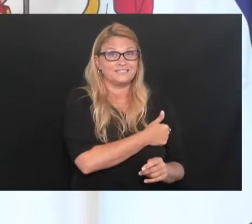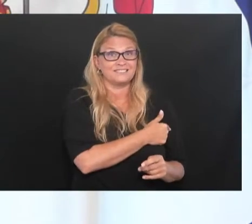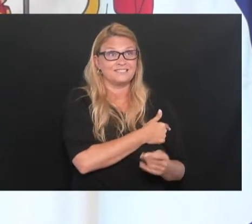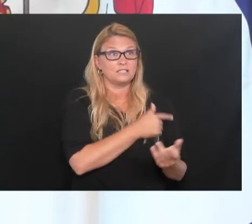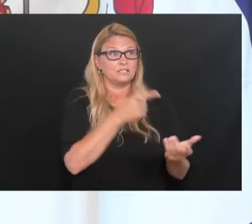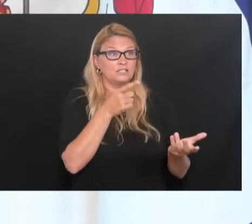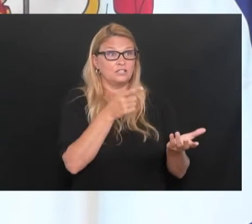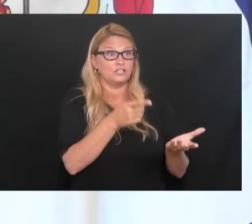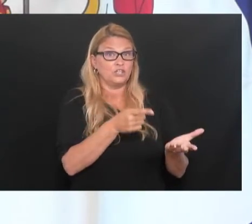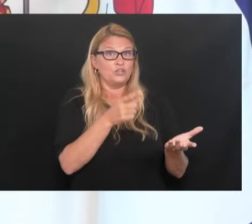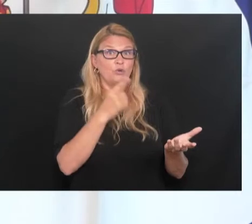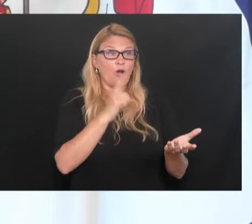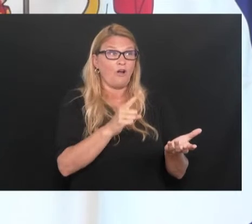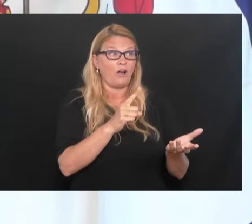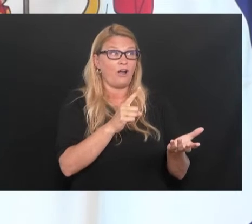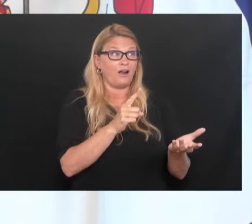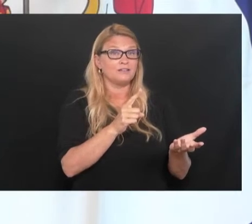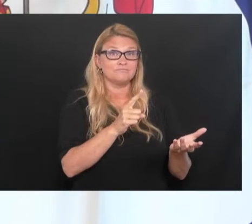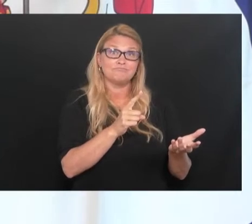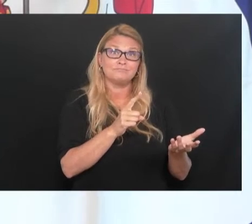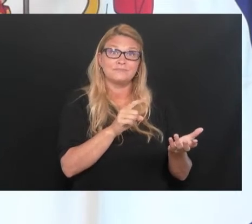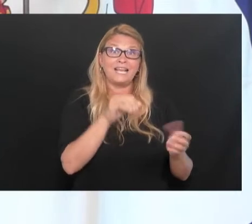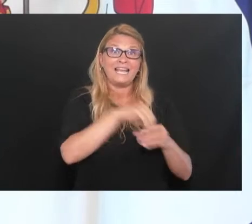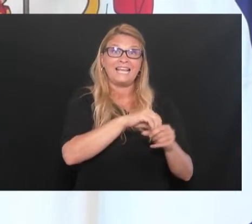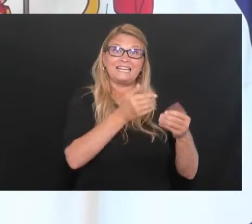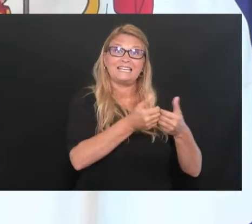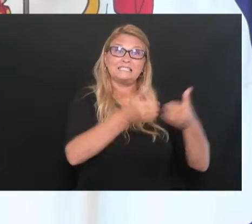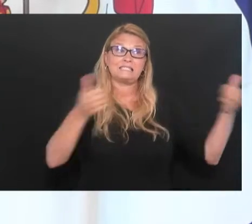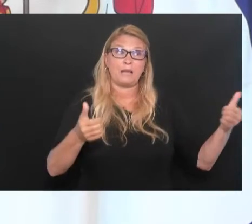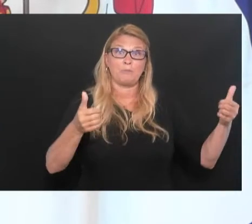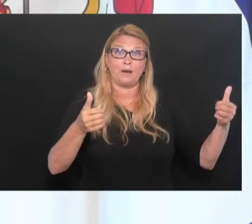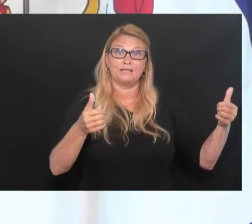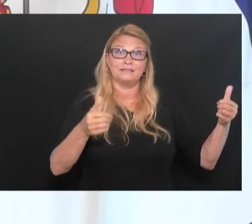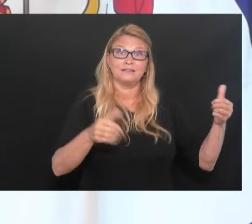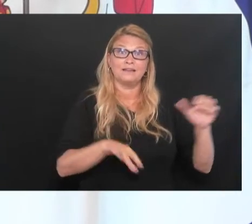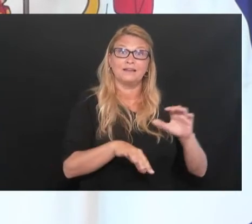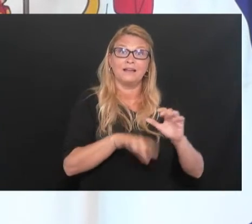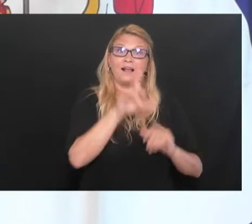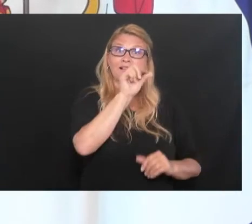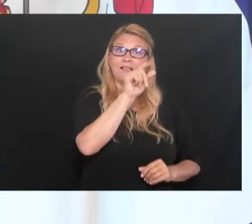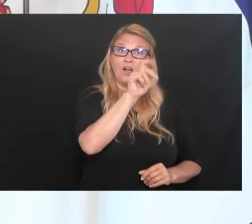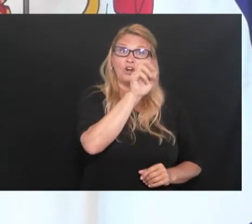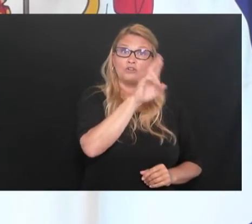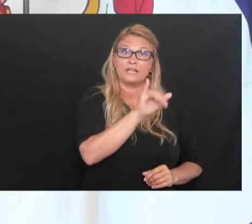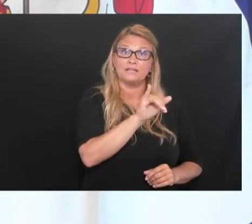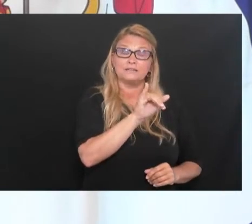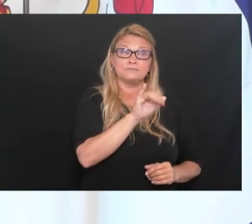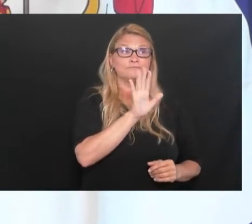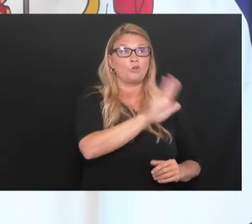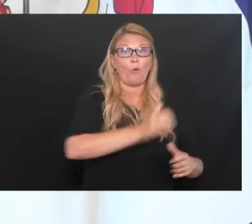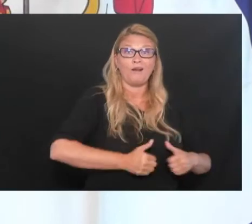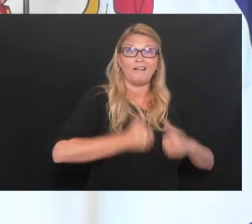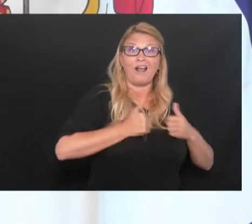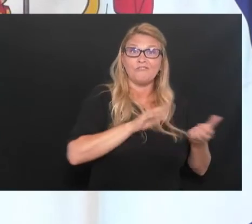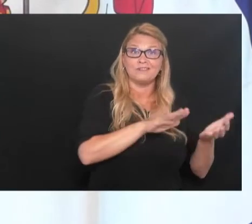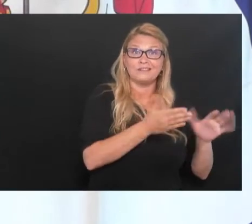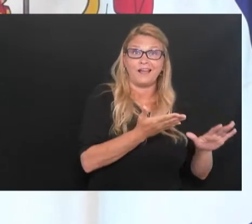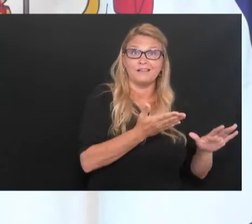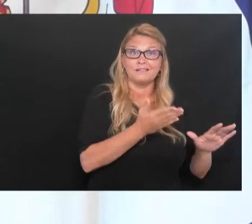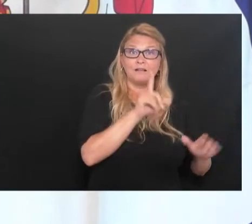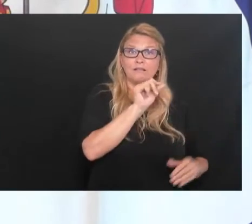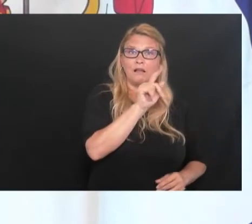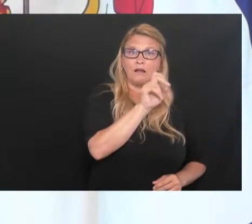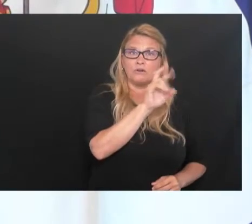too? You're in a drawing absolutely with folks. It's life and death. And right here's the drawing you're